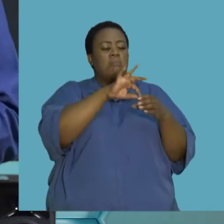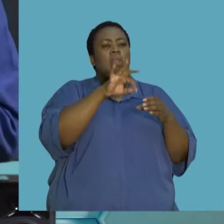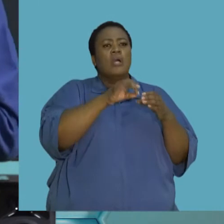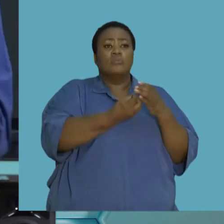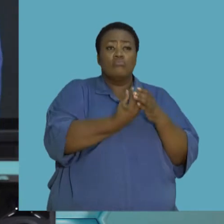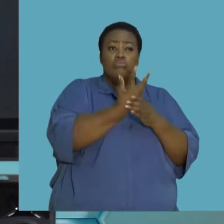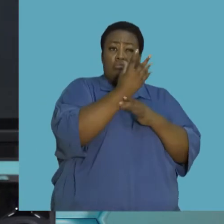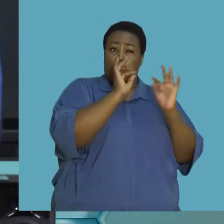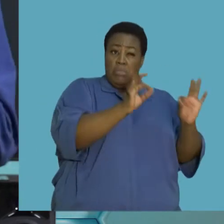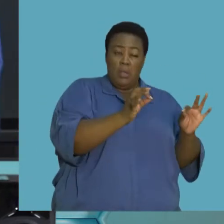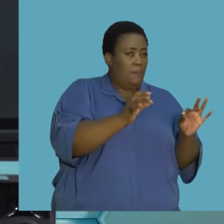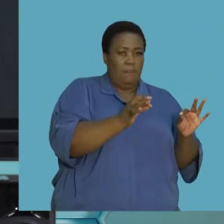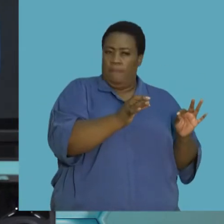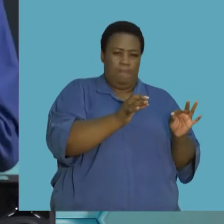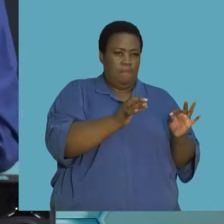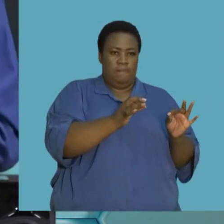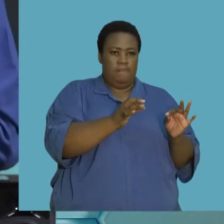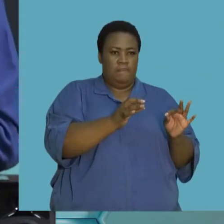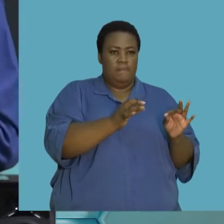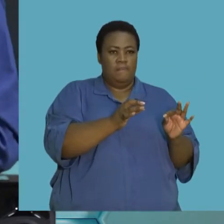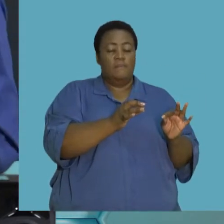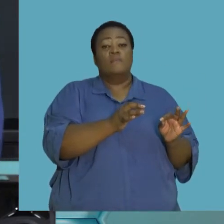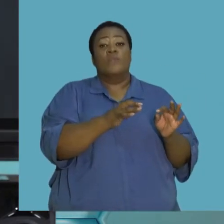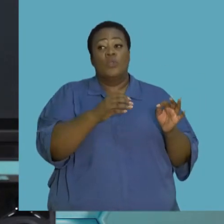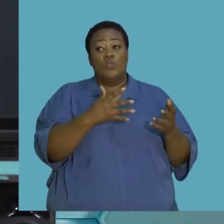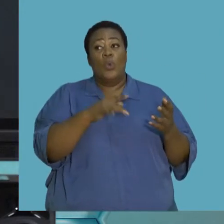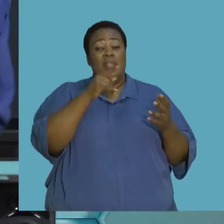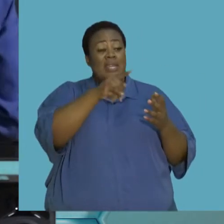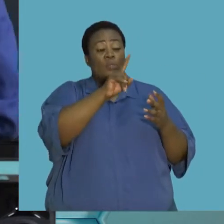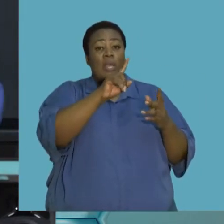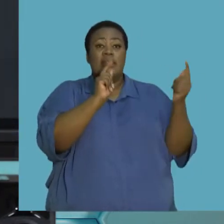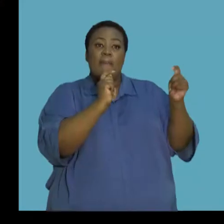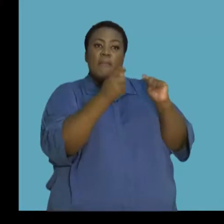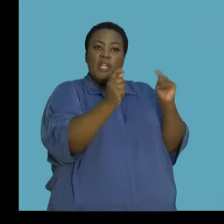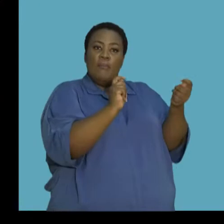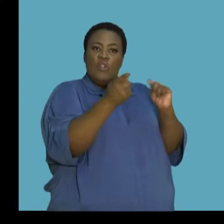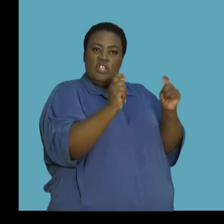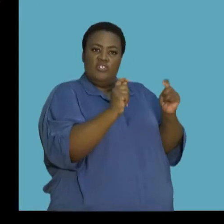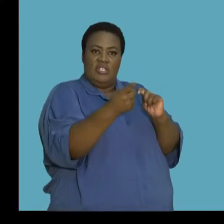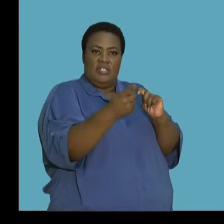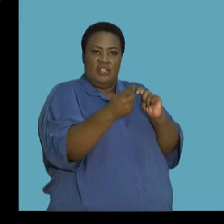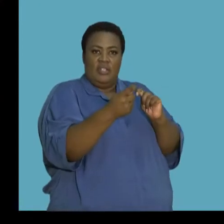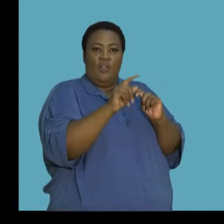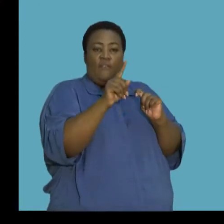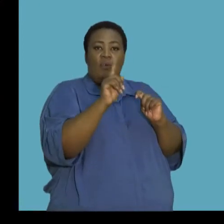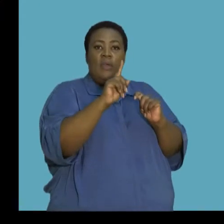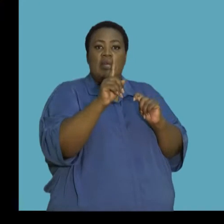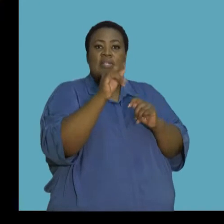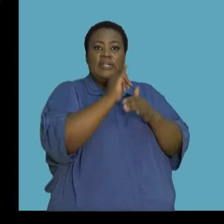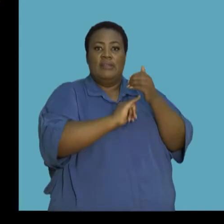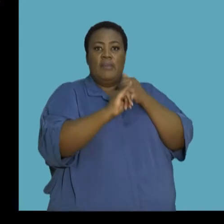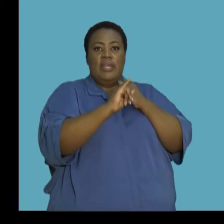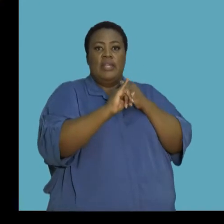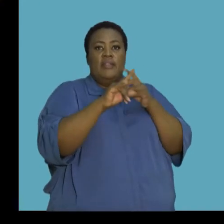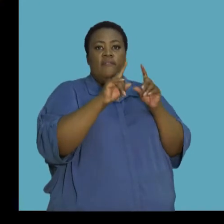plant to not grow or for the height to remain the same. So that's the manipulation of the